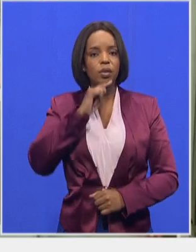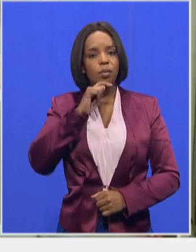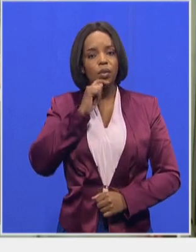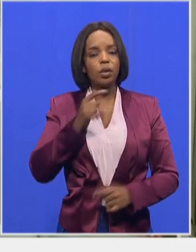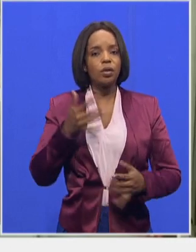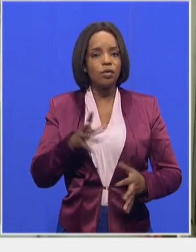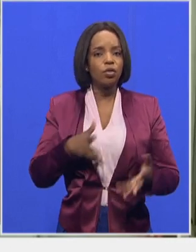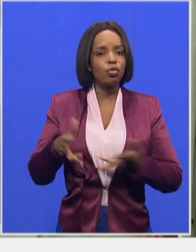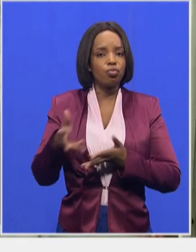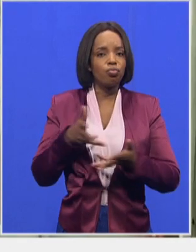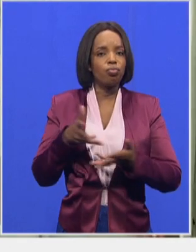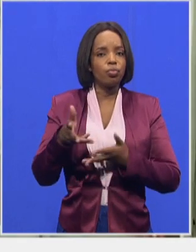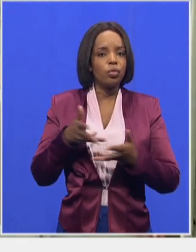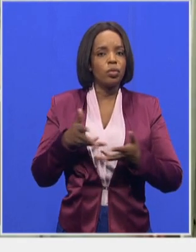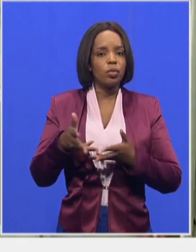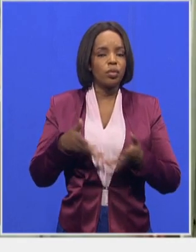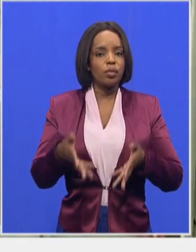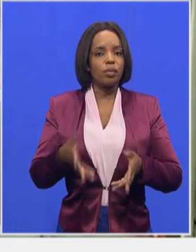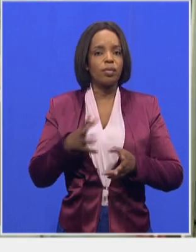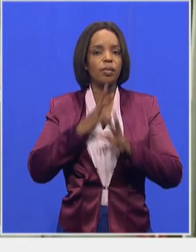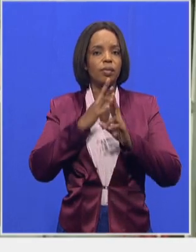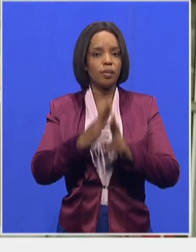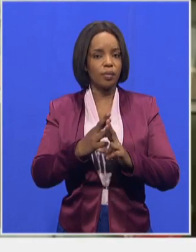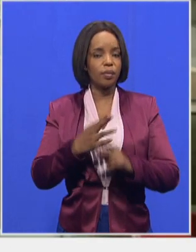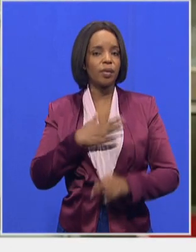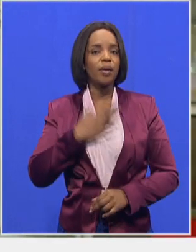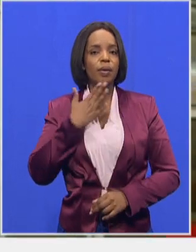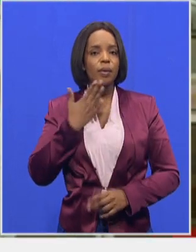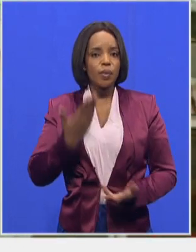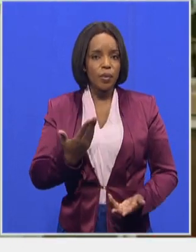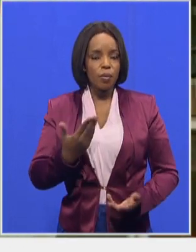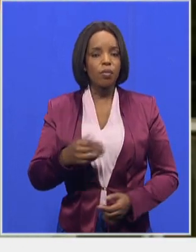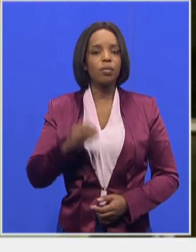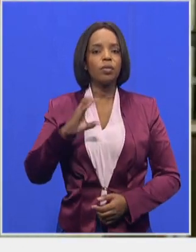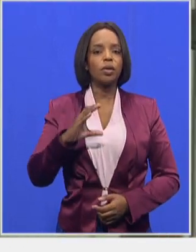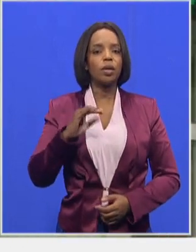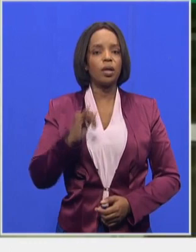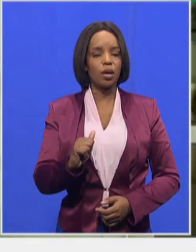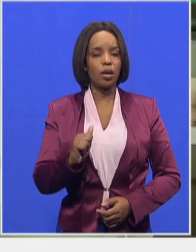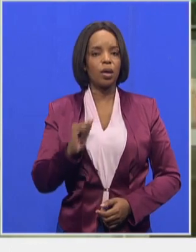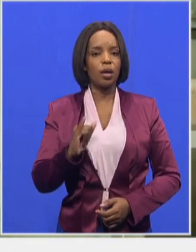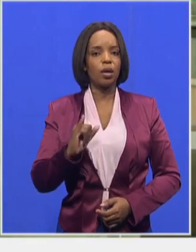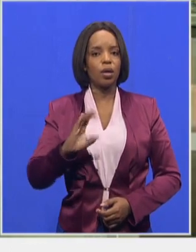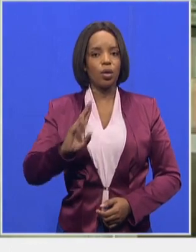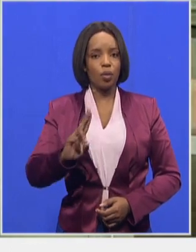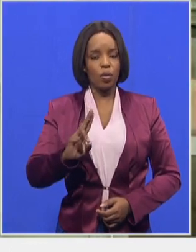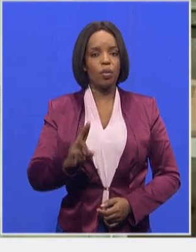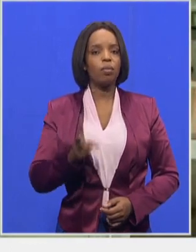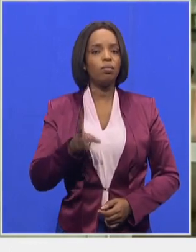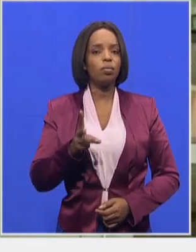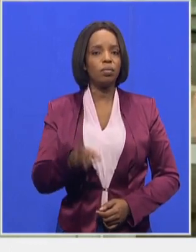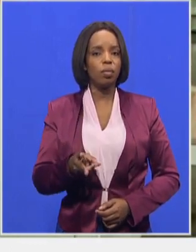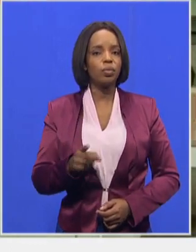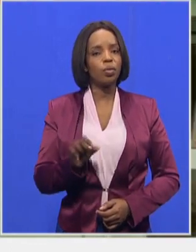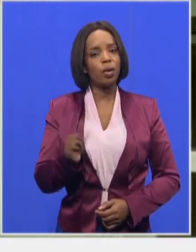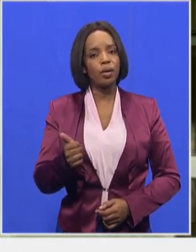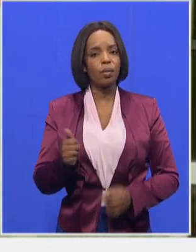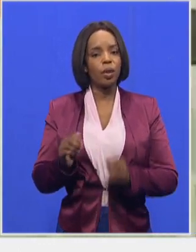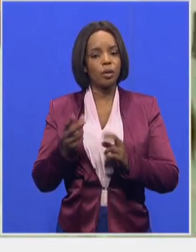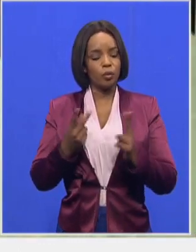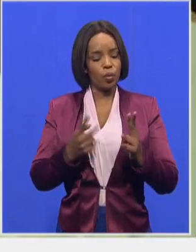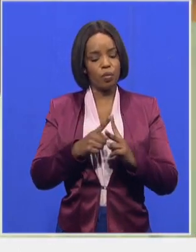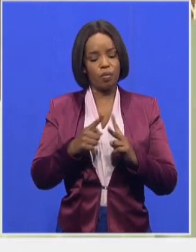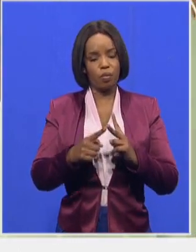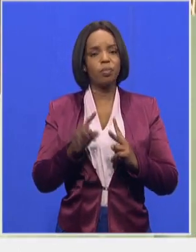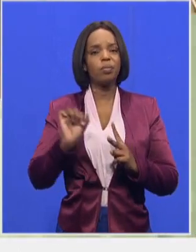internal forensic report by the CIIU as well as the IFS. Your take on what's currently playing out in